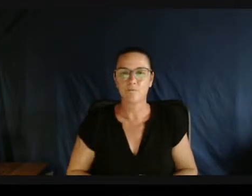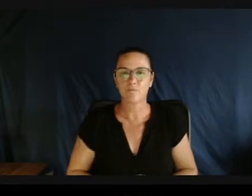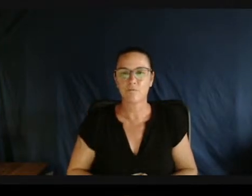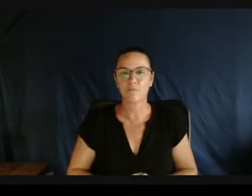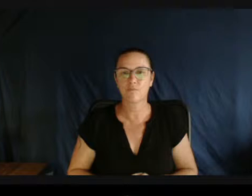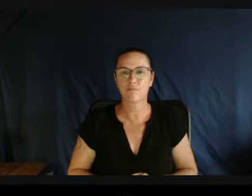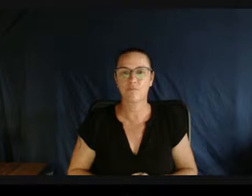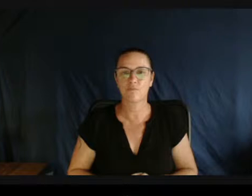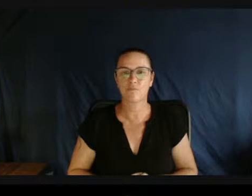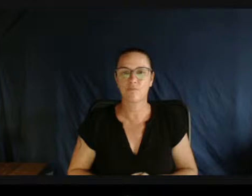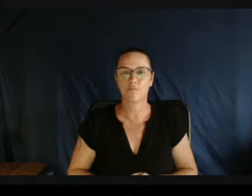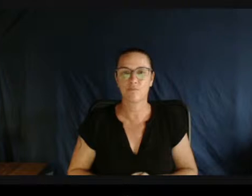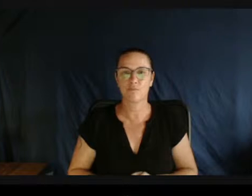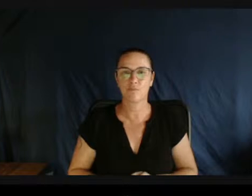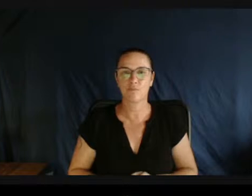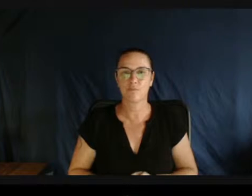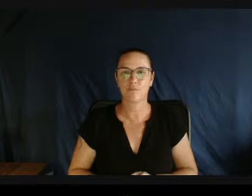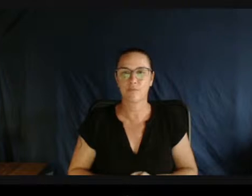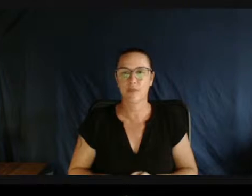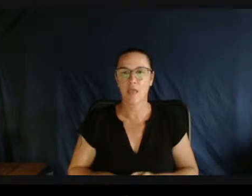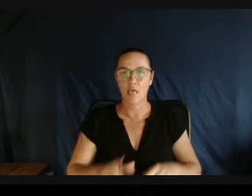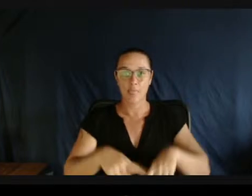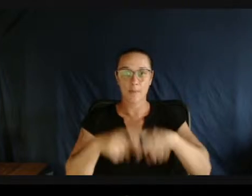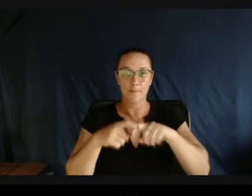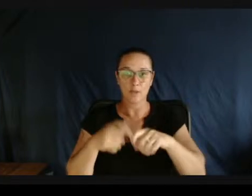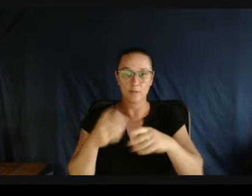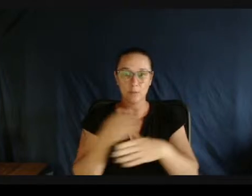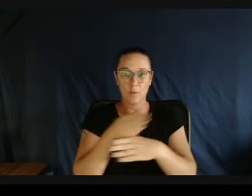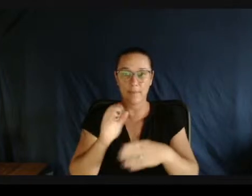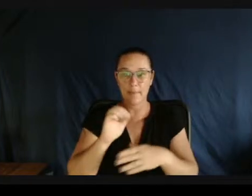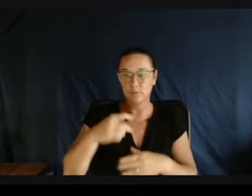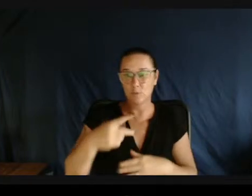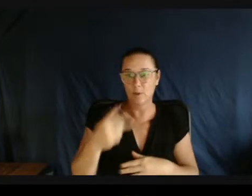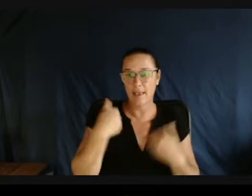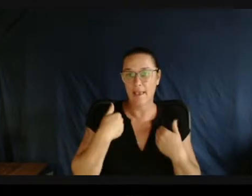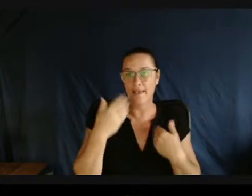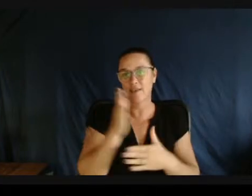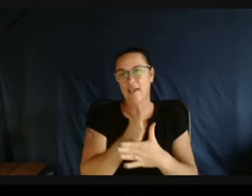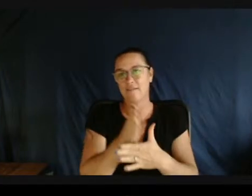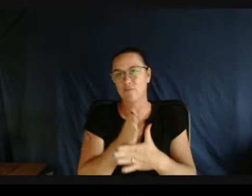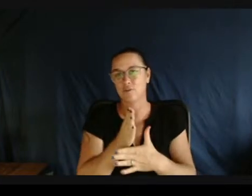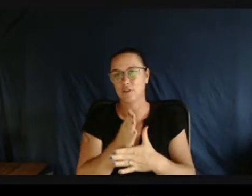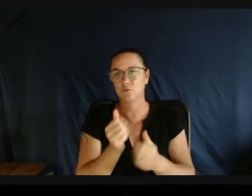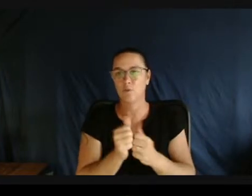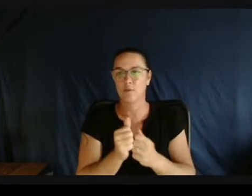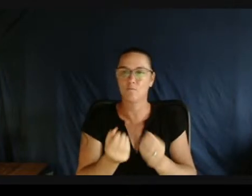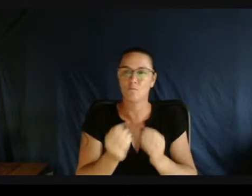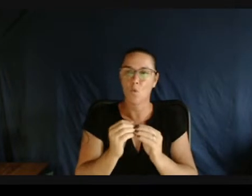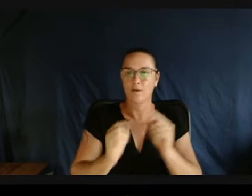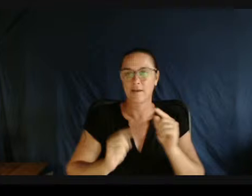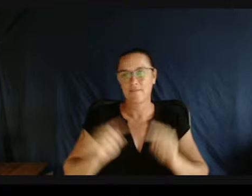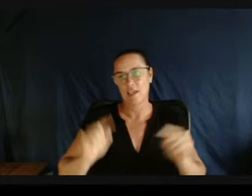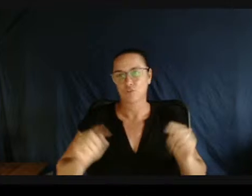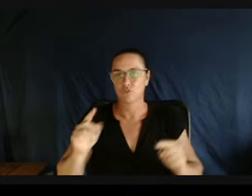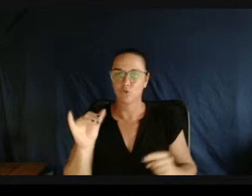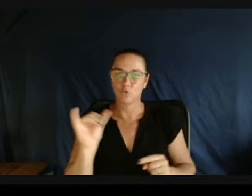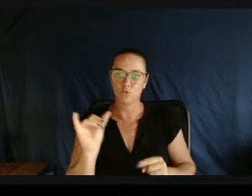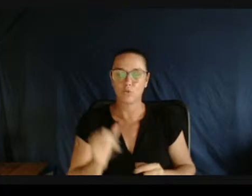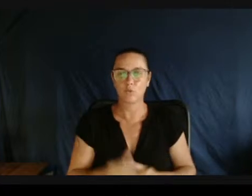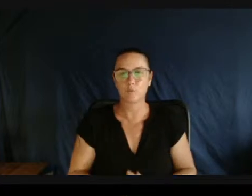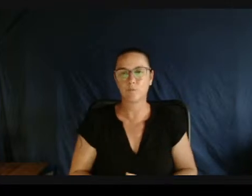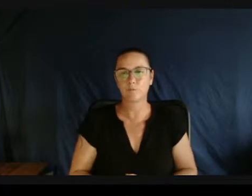Their pauses between episodes had about an average with some larger deviations in it as well.